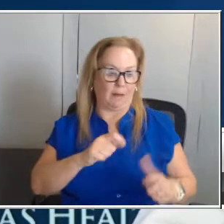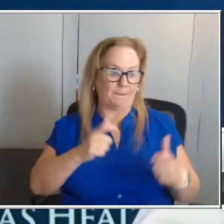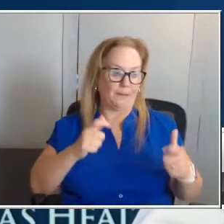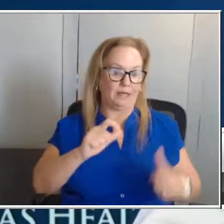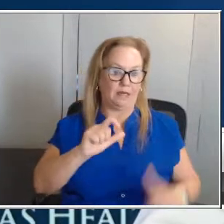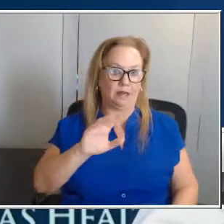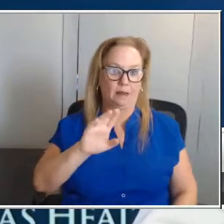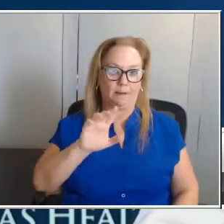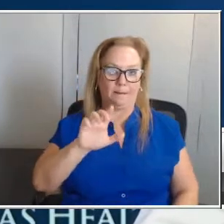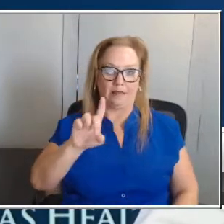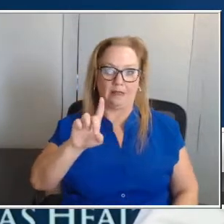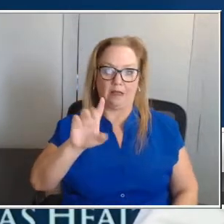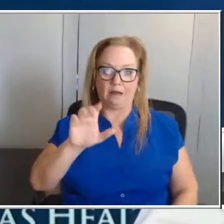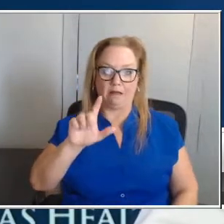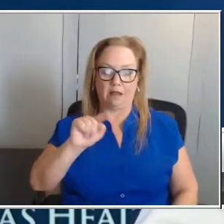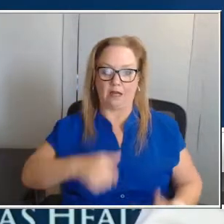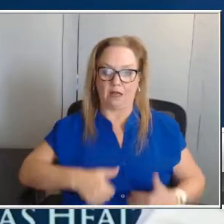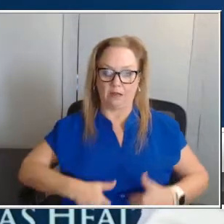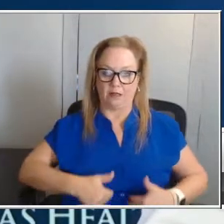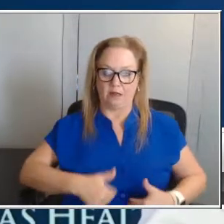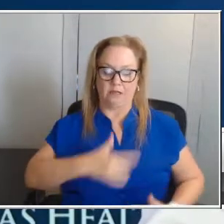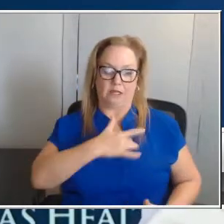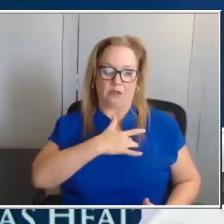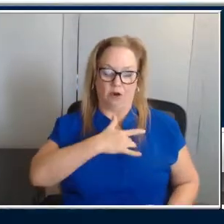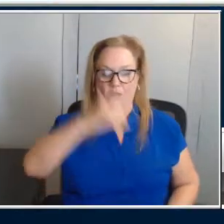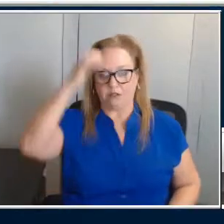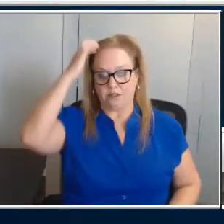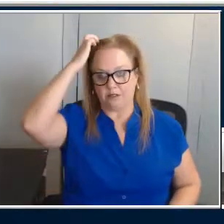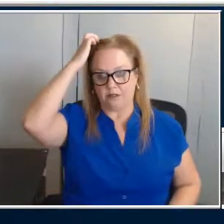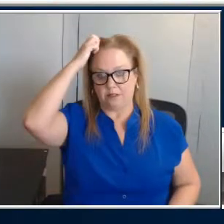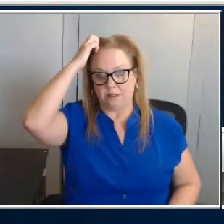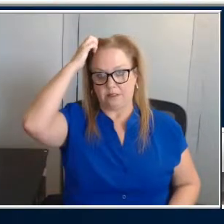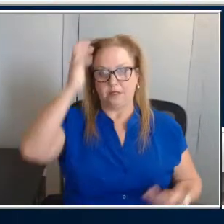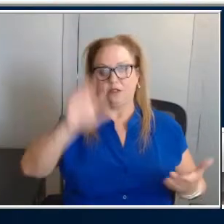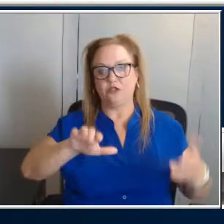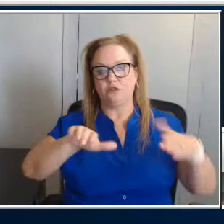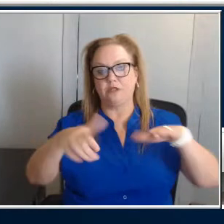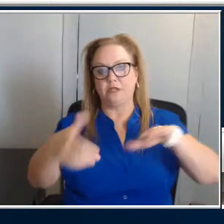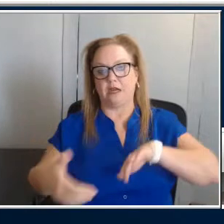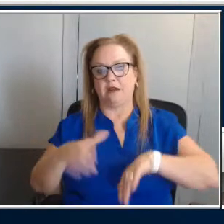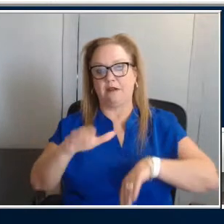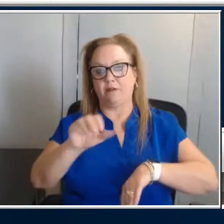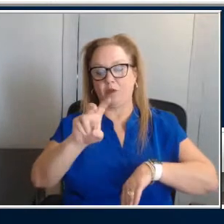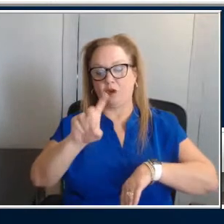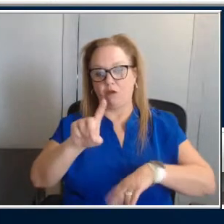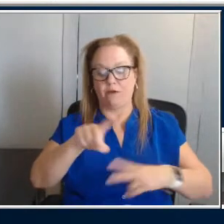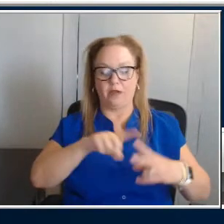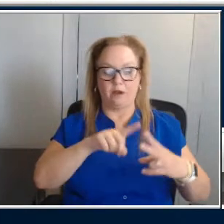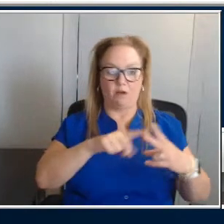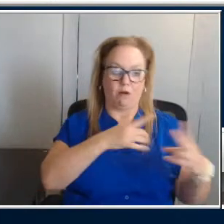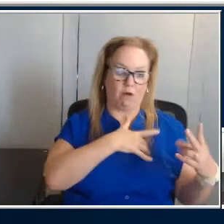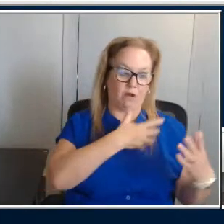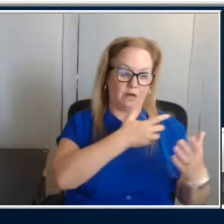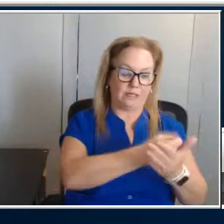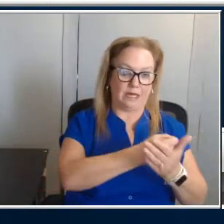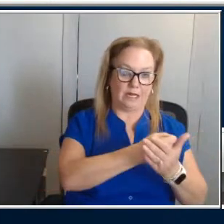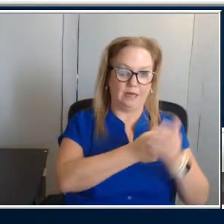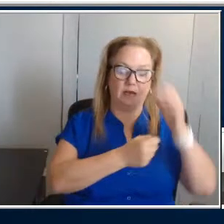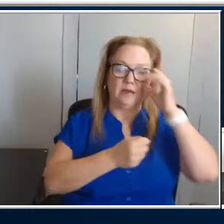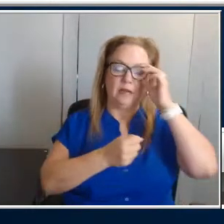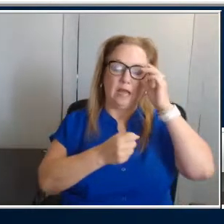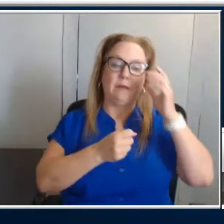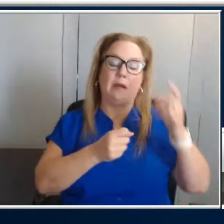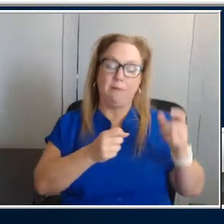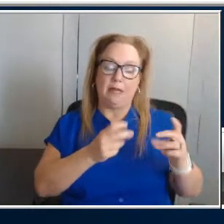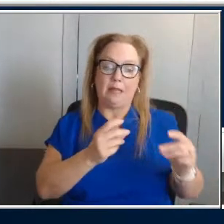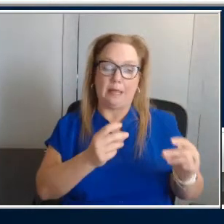they can have small blood clots in their hearts. So did you die from COVID or did you die of a heart attack? It may be that the immediate cause of death was